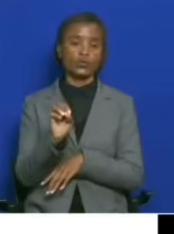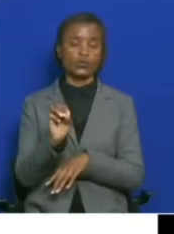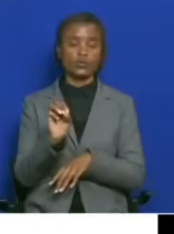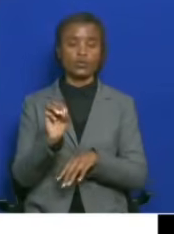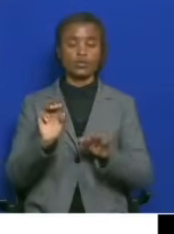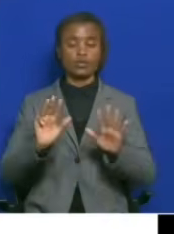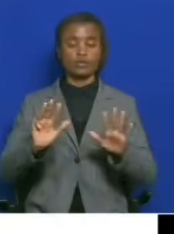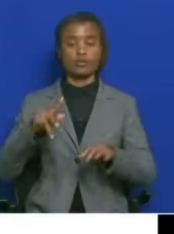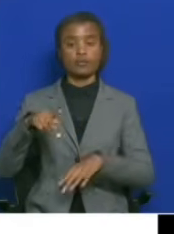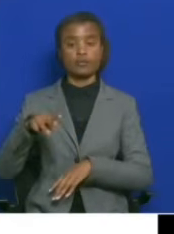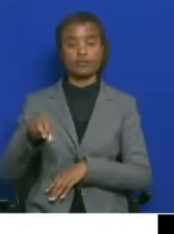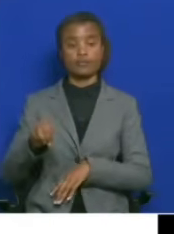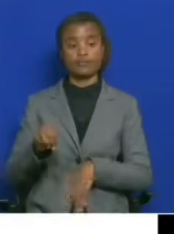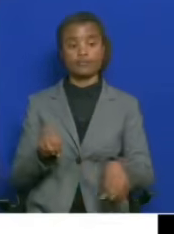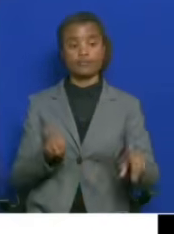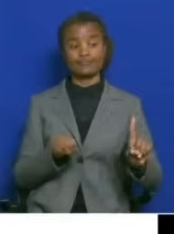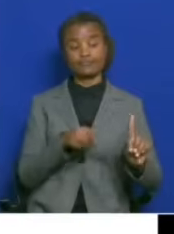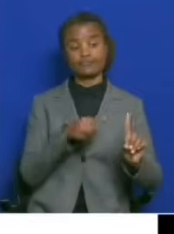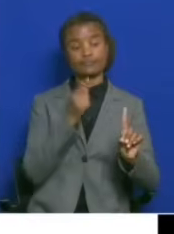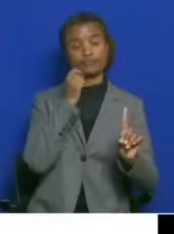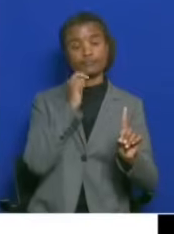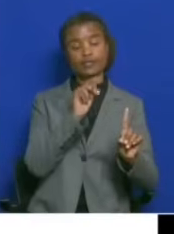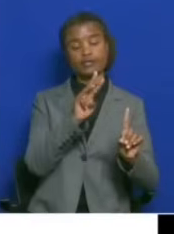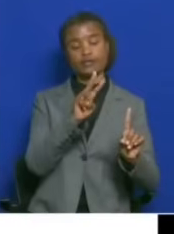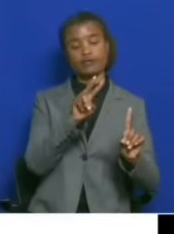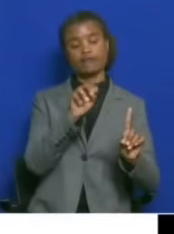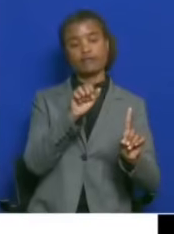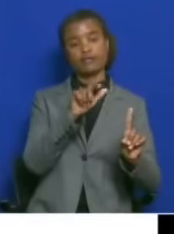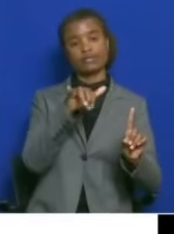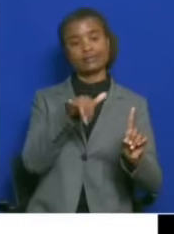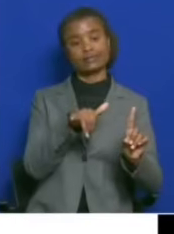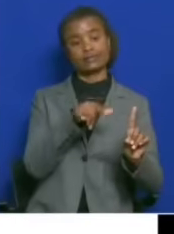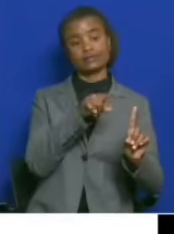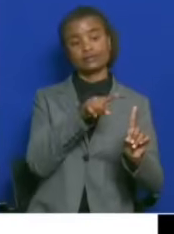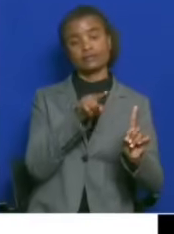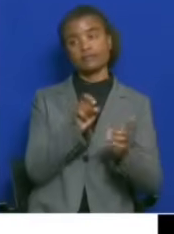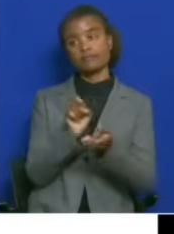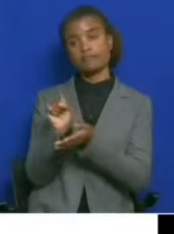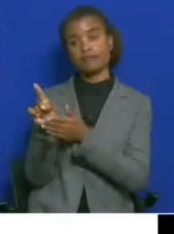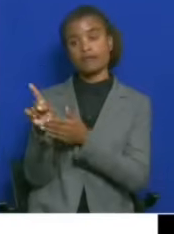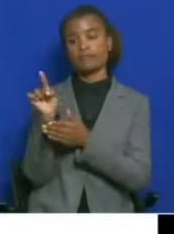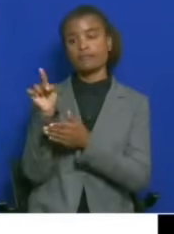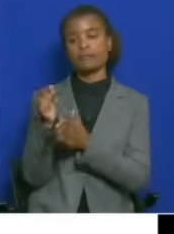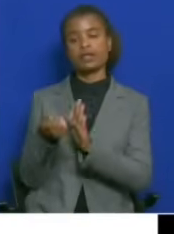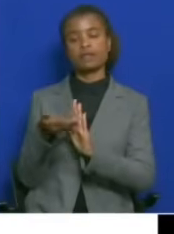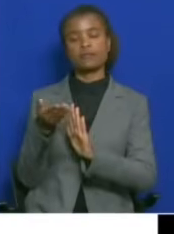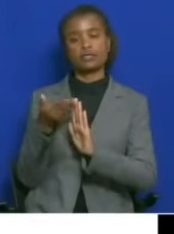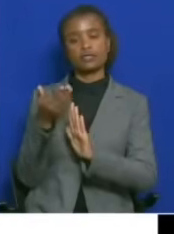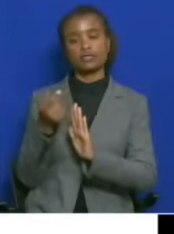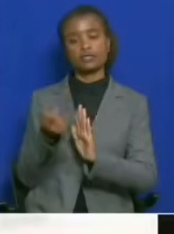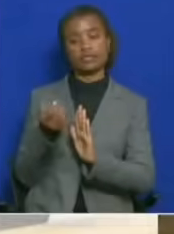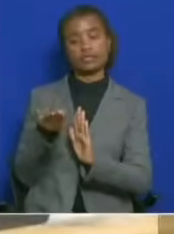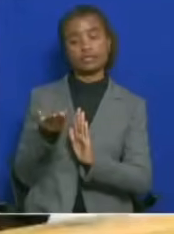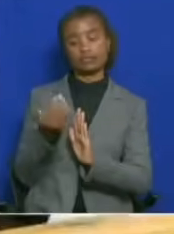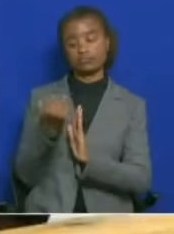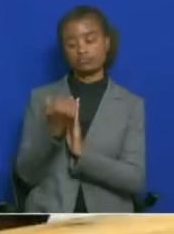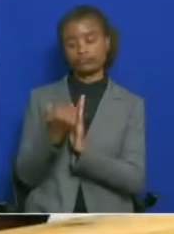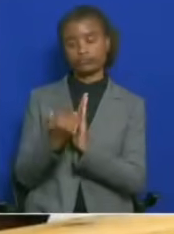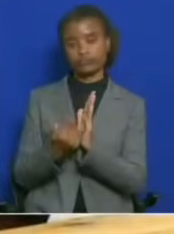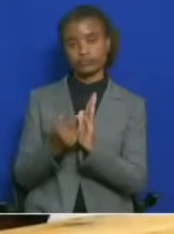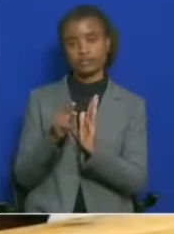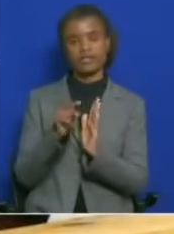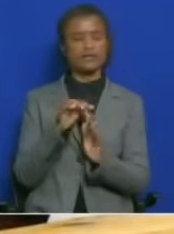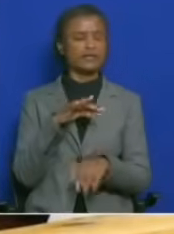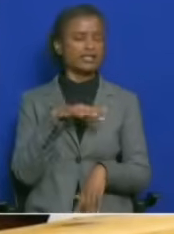Salam's updated tenders. I think what he's referring to here he's looked at the tender